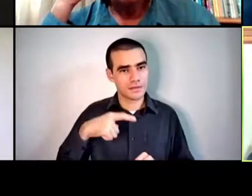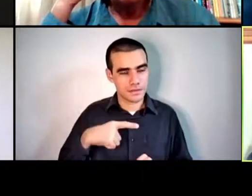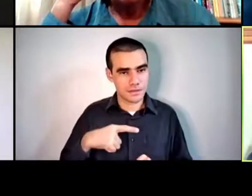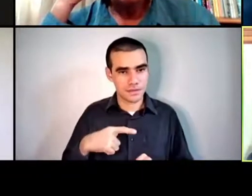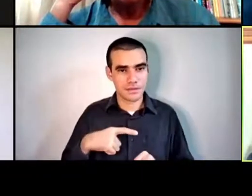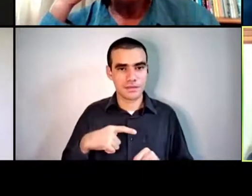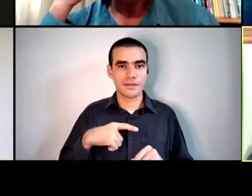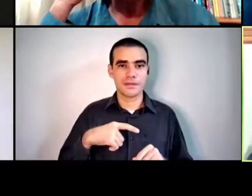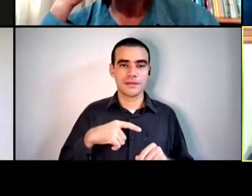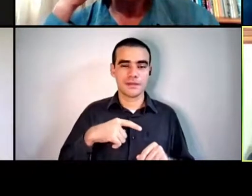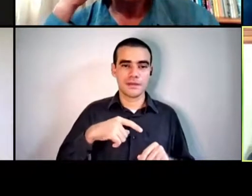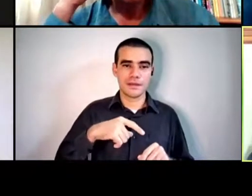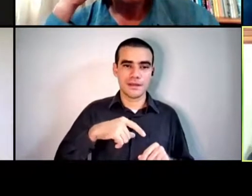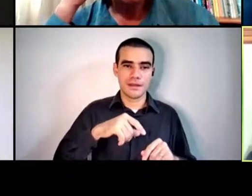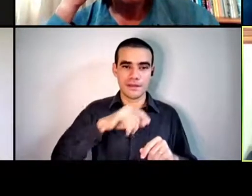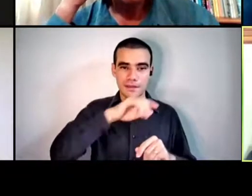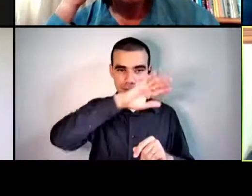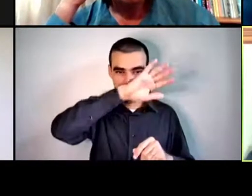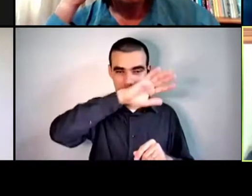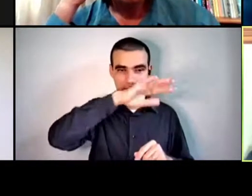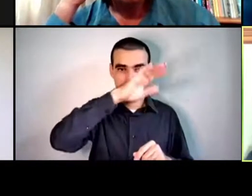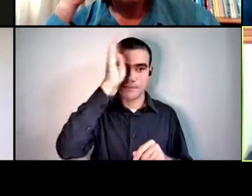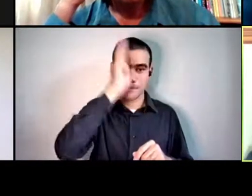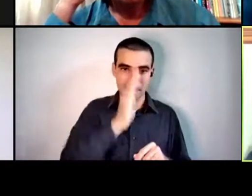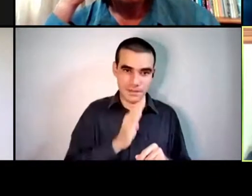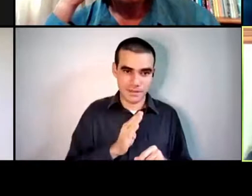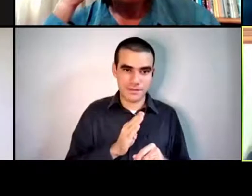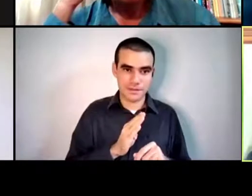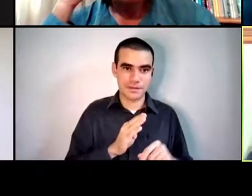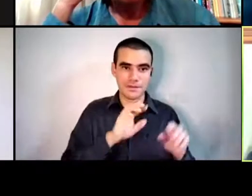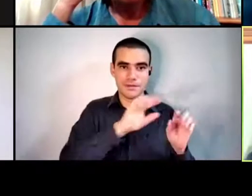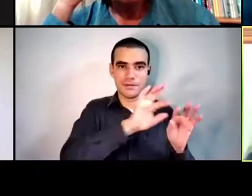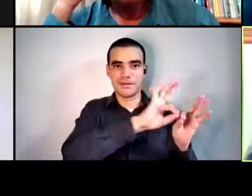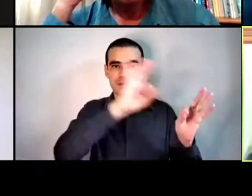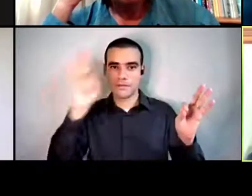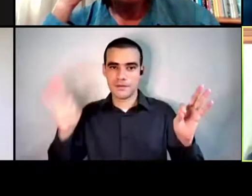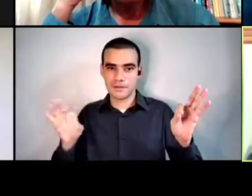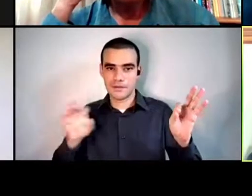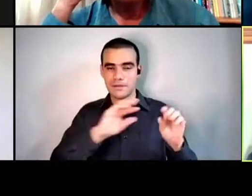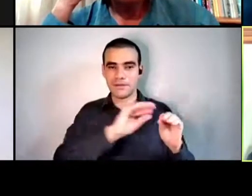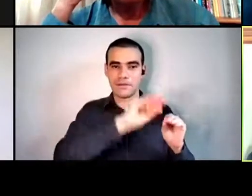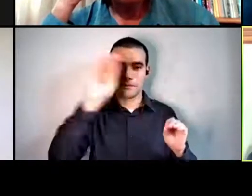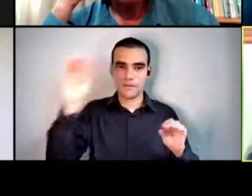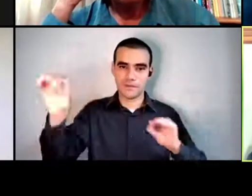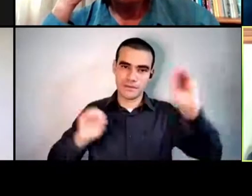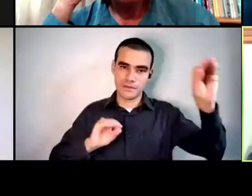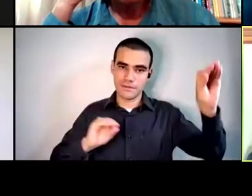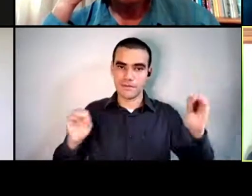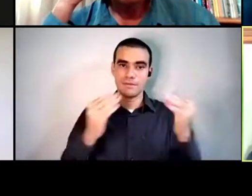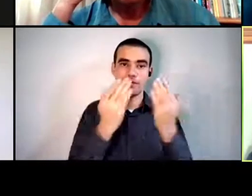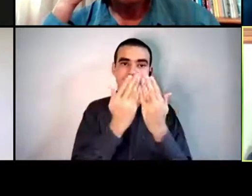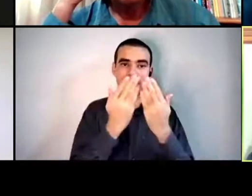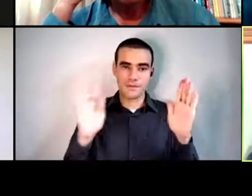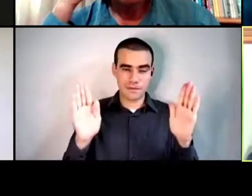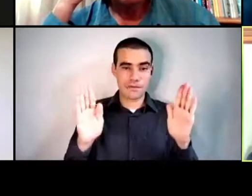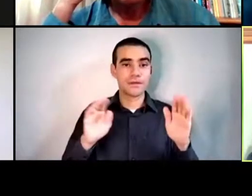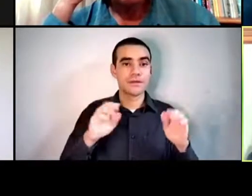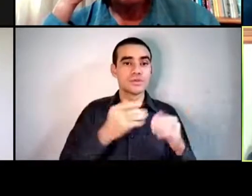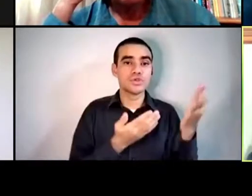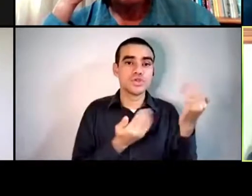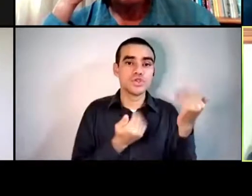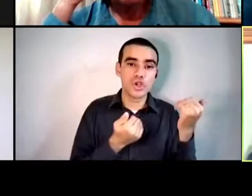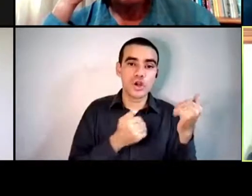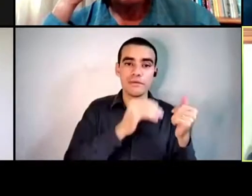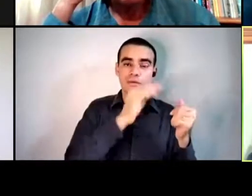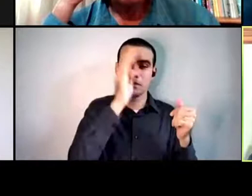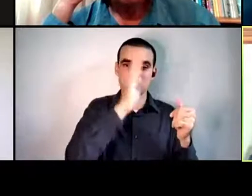huge chance if we start to do this interchange in Brazil, but we need to fight xenophobia. We need to